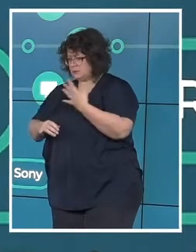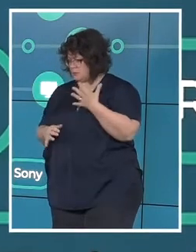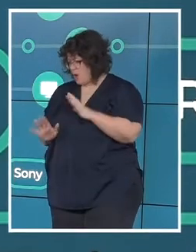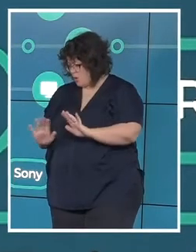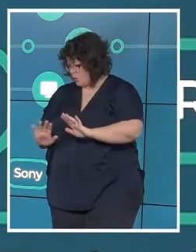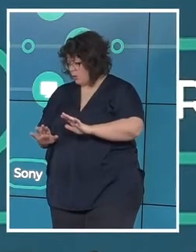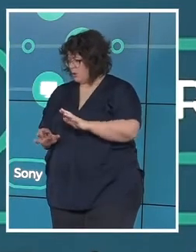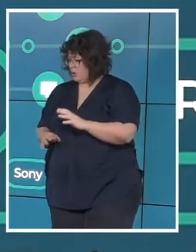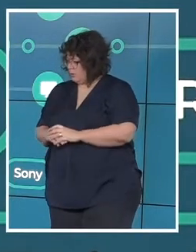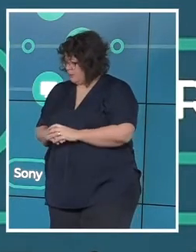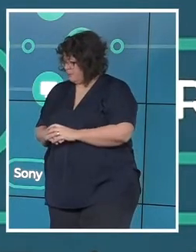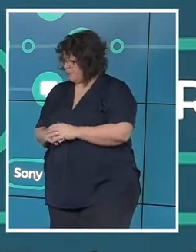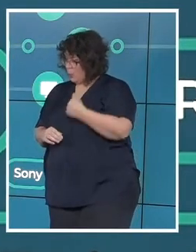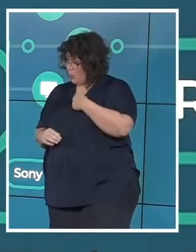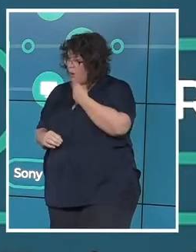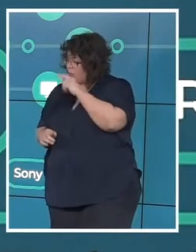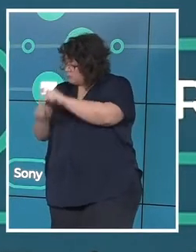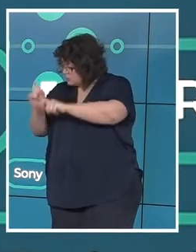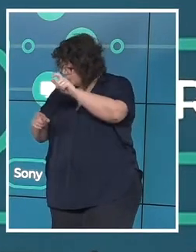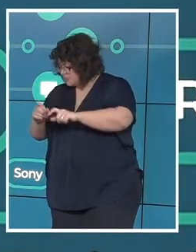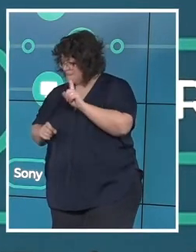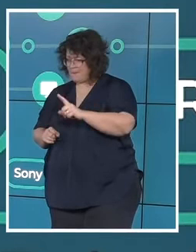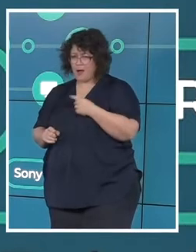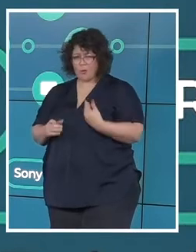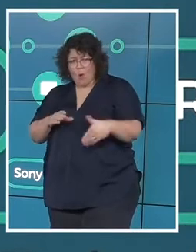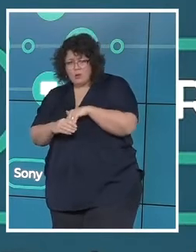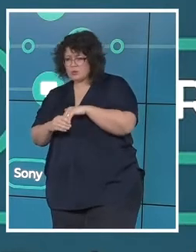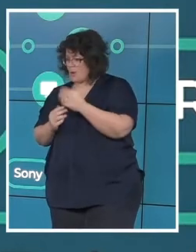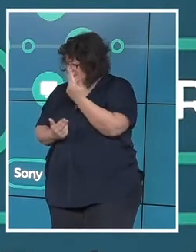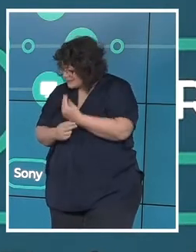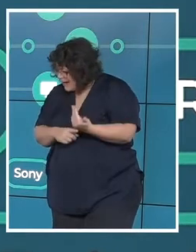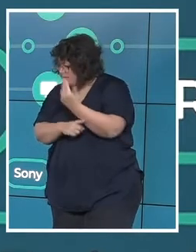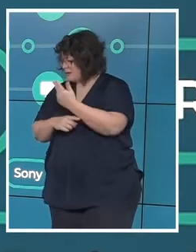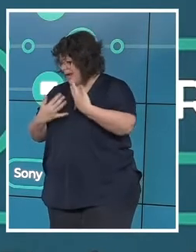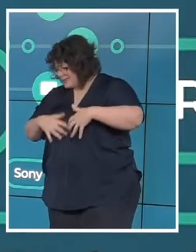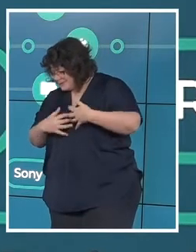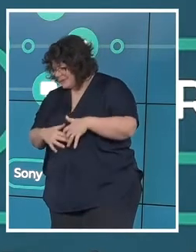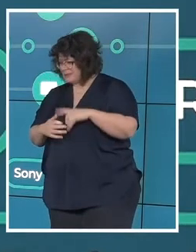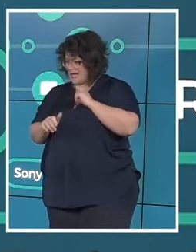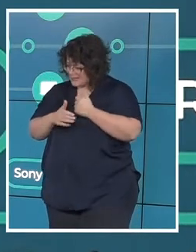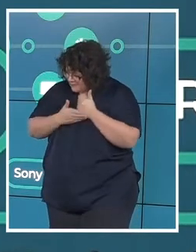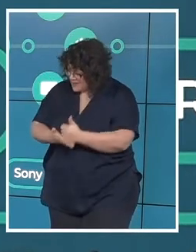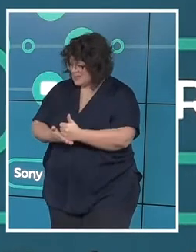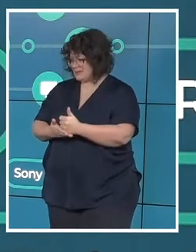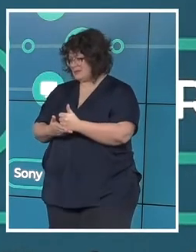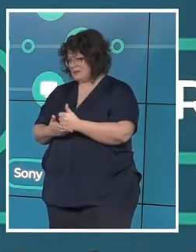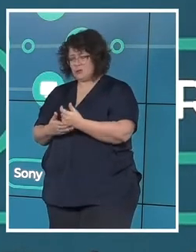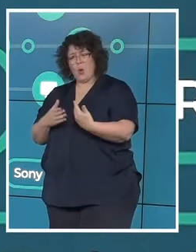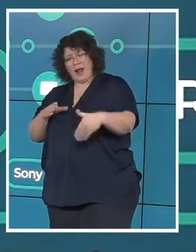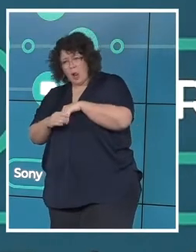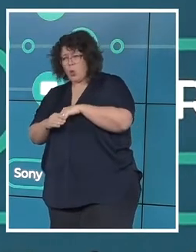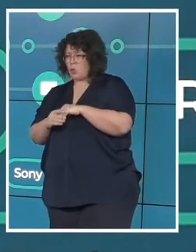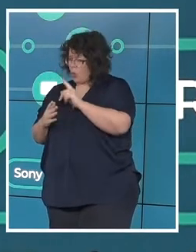and advisors. So have us included in all aspects of the product, in all aspects of the